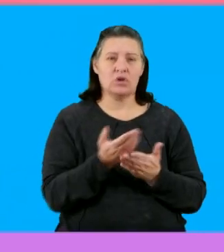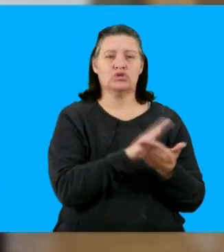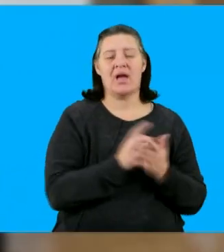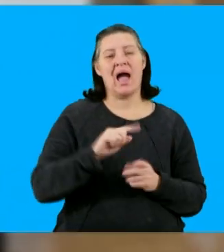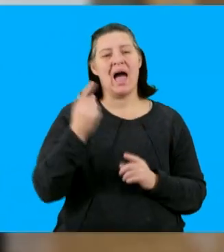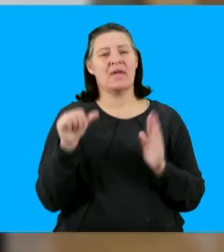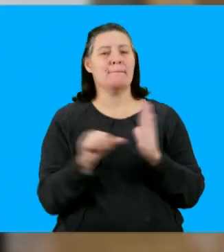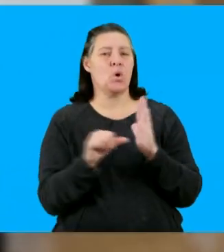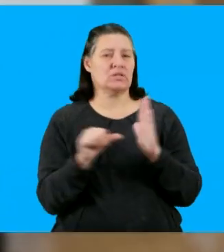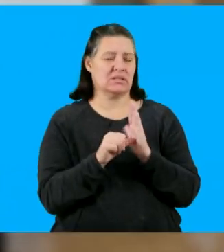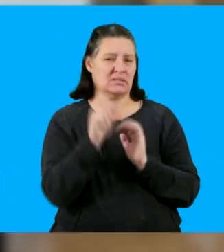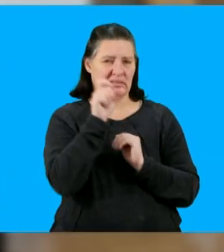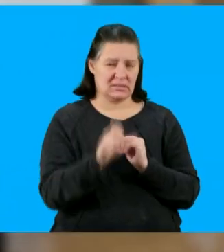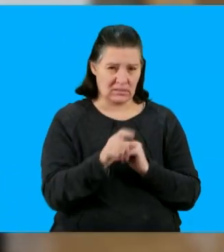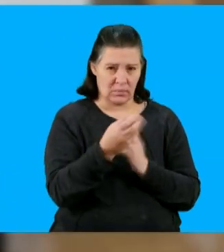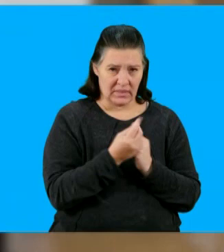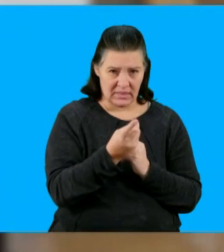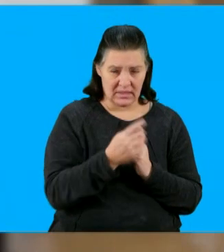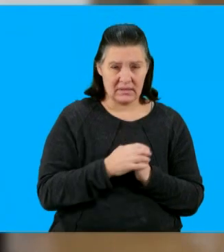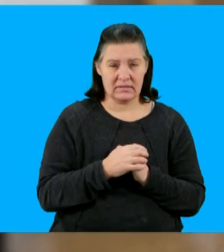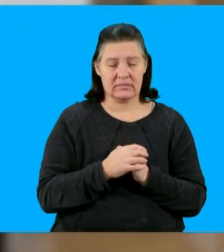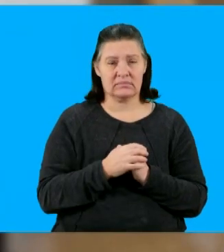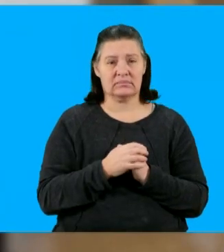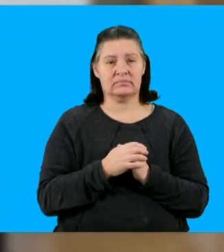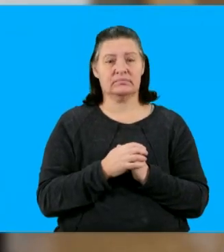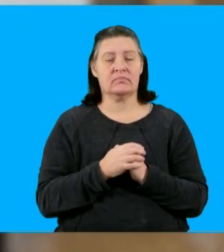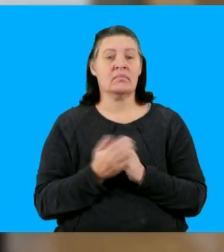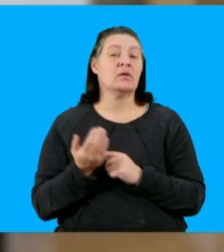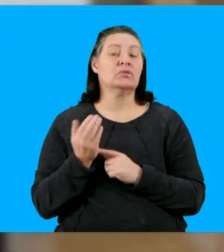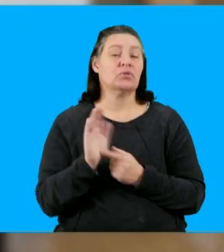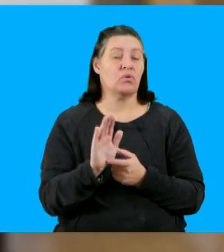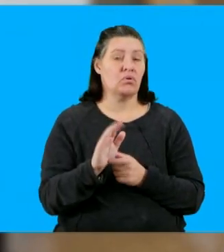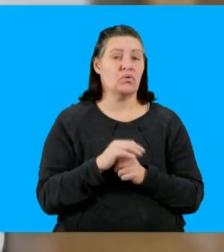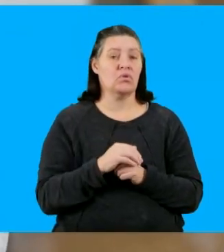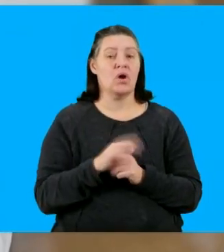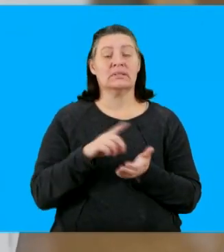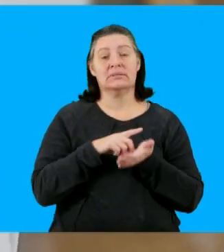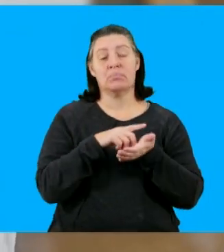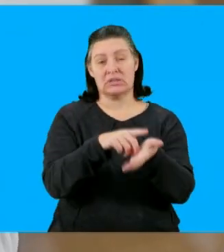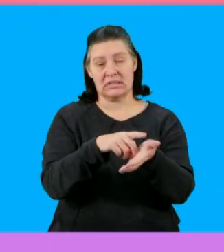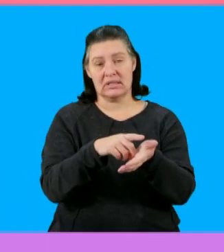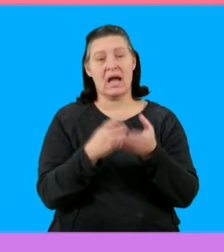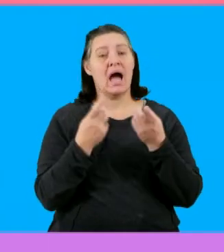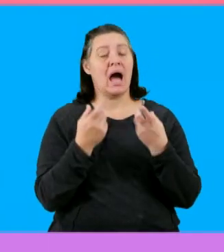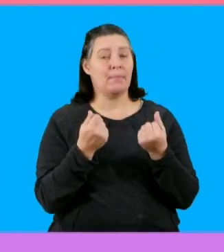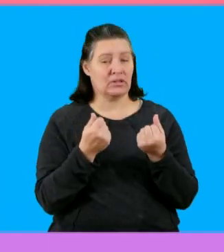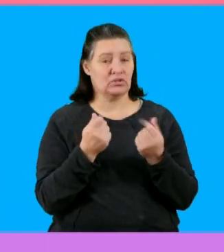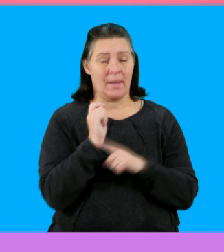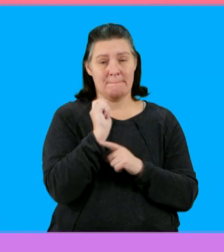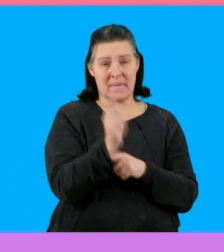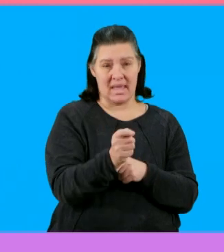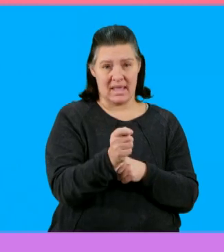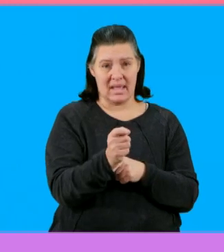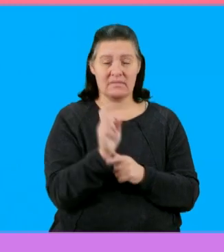quickly share some other important terminology and words with you. So I indicated here, first of all, a deposit is an amount of